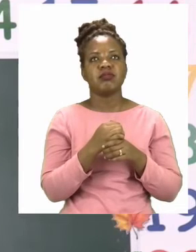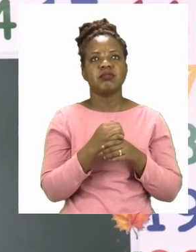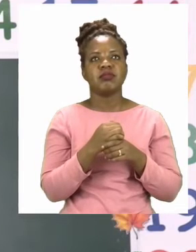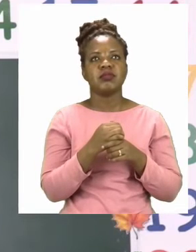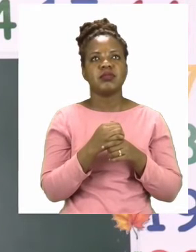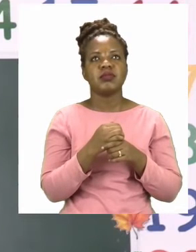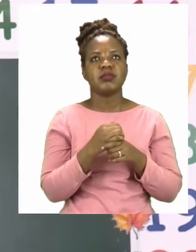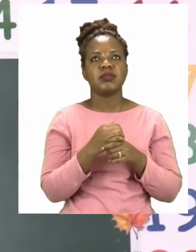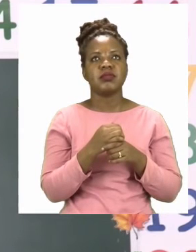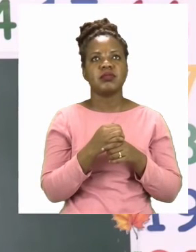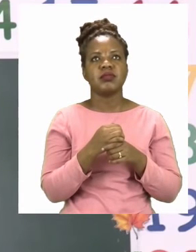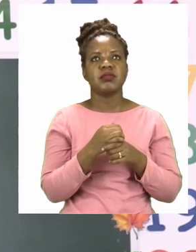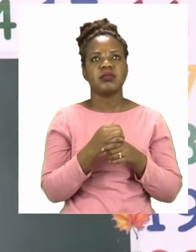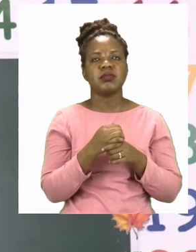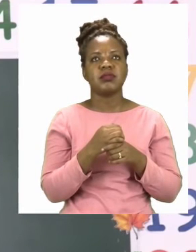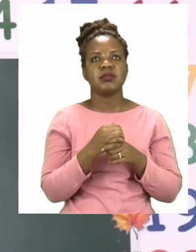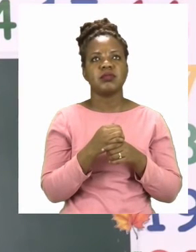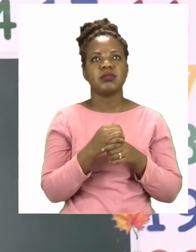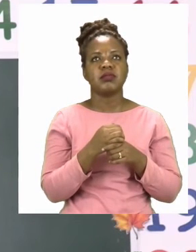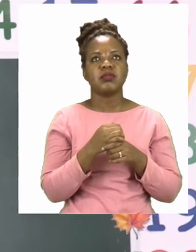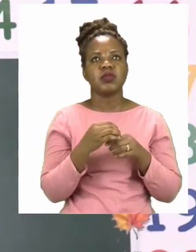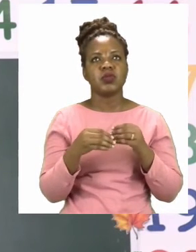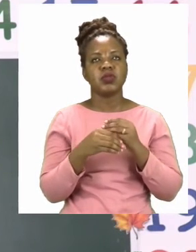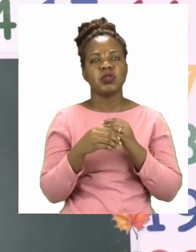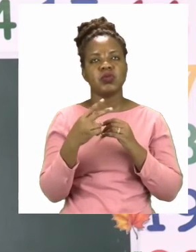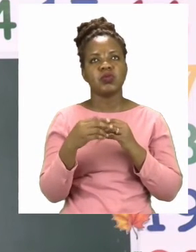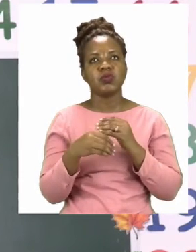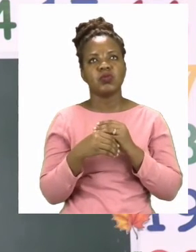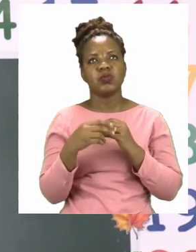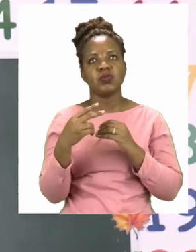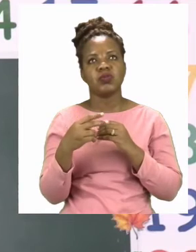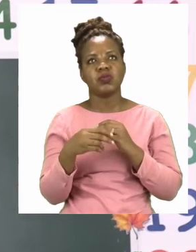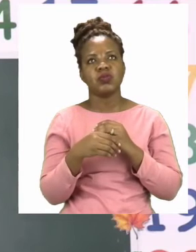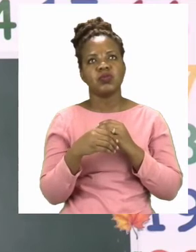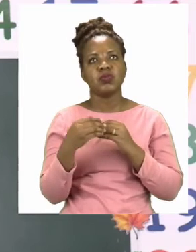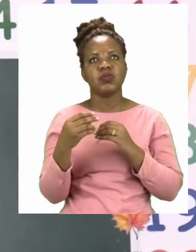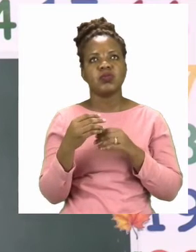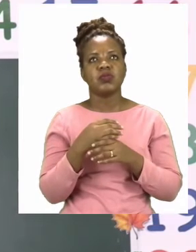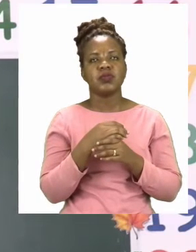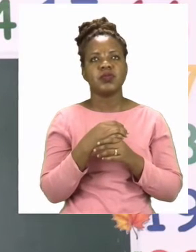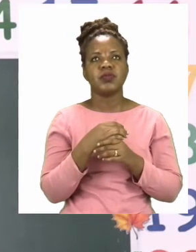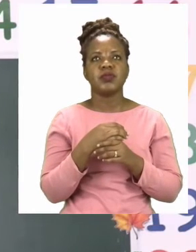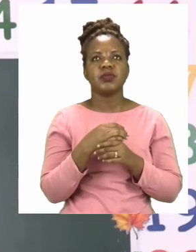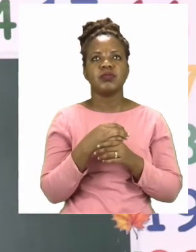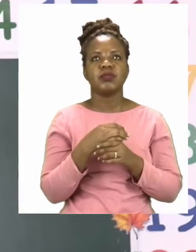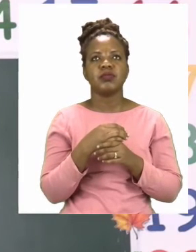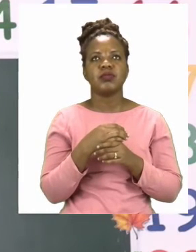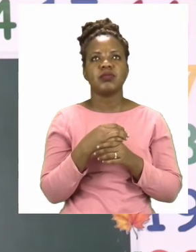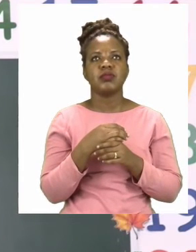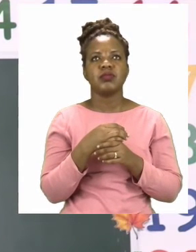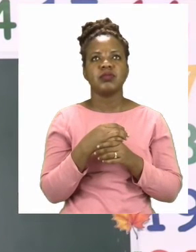see if we count in twos. 2, 4, 6. That means the next one